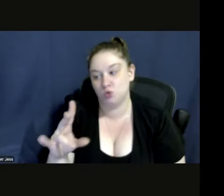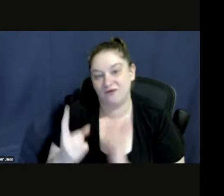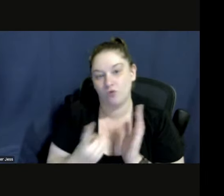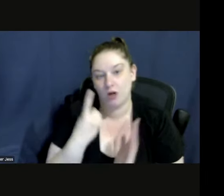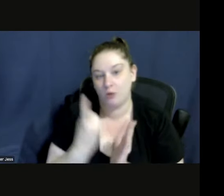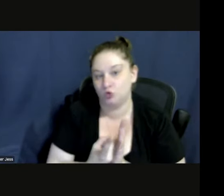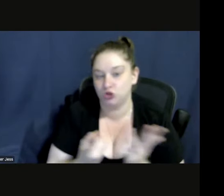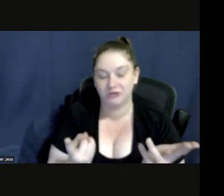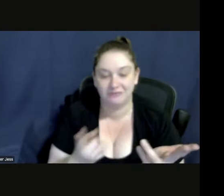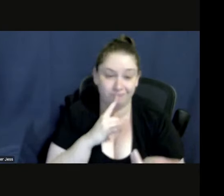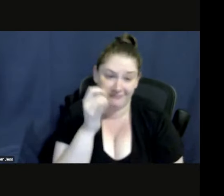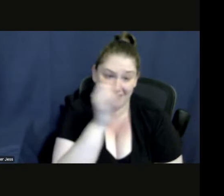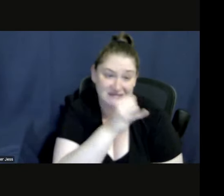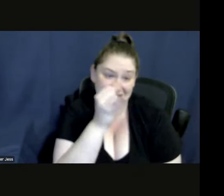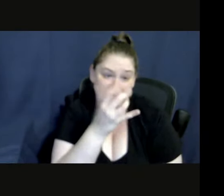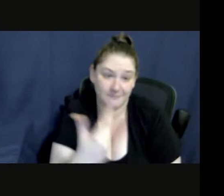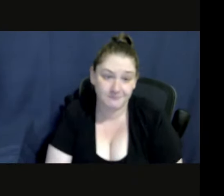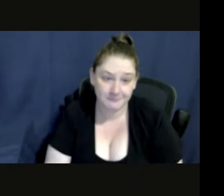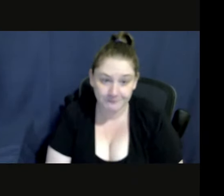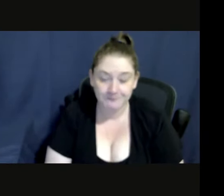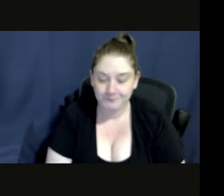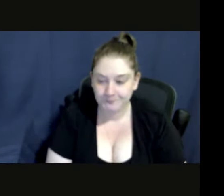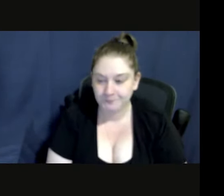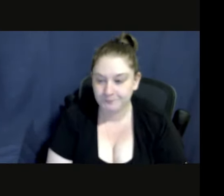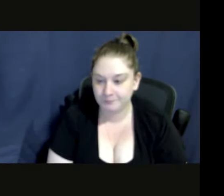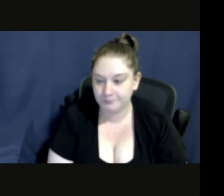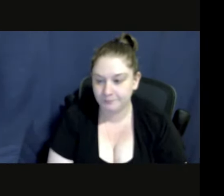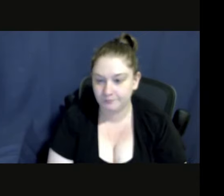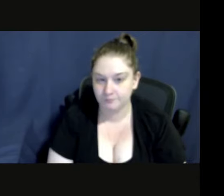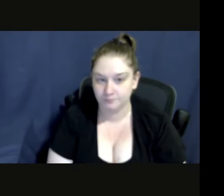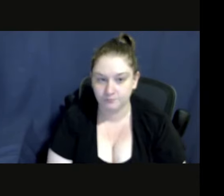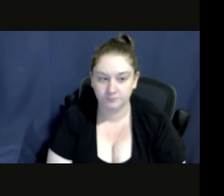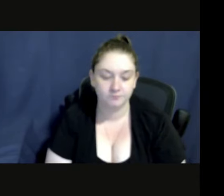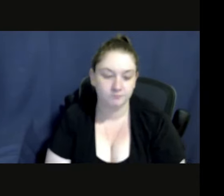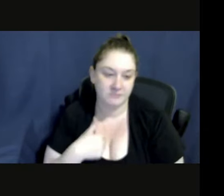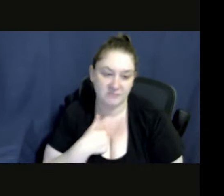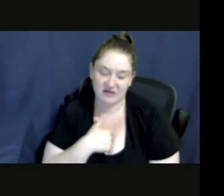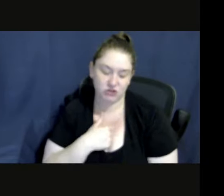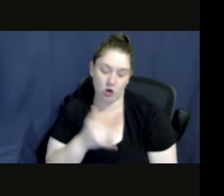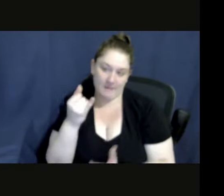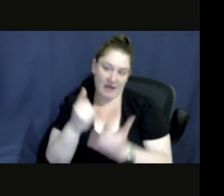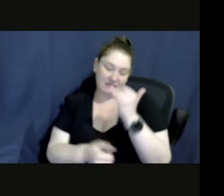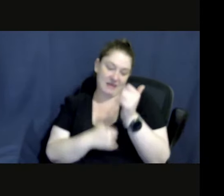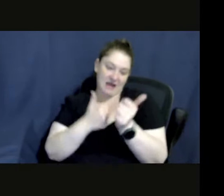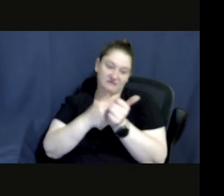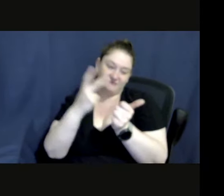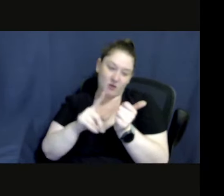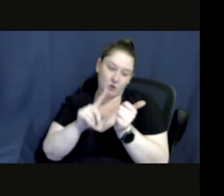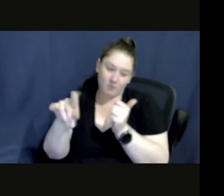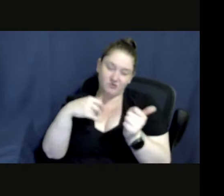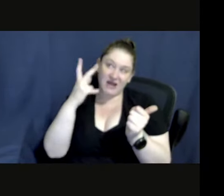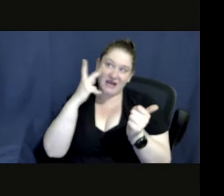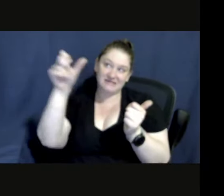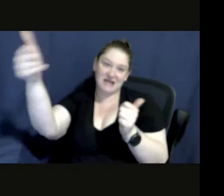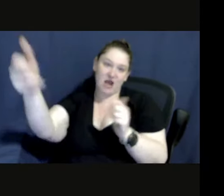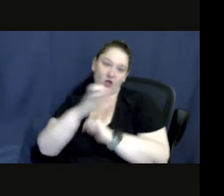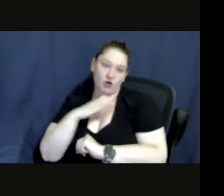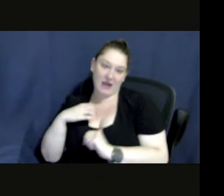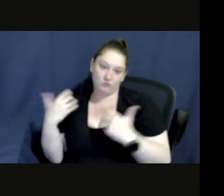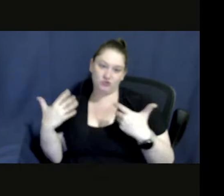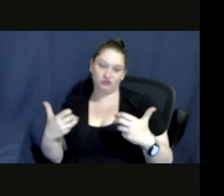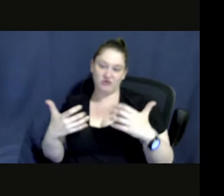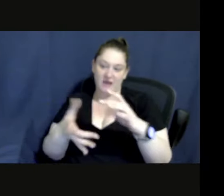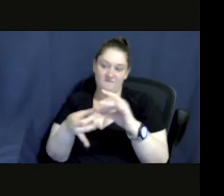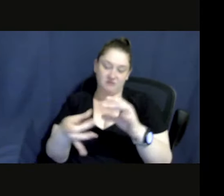It's insane. So, the last follow-up question, because I see that other councils have stuff to say. If